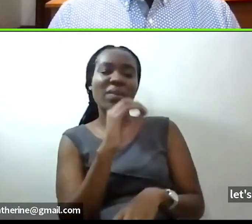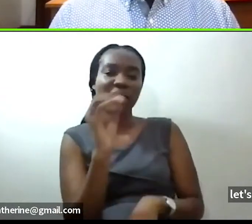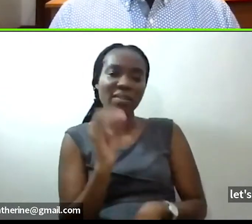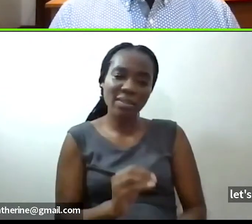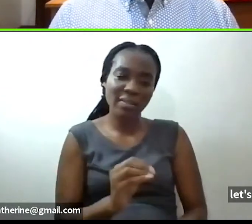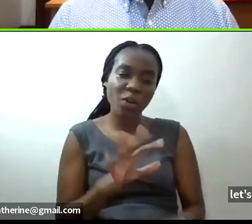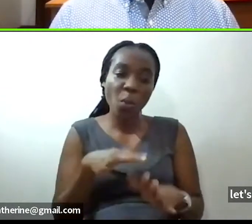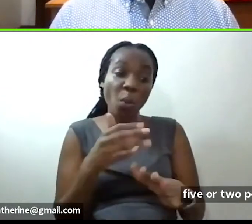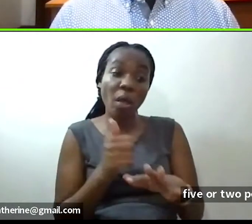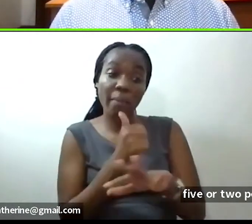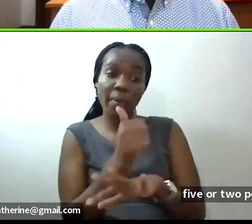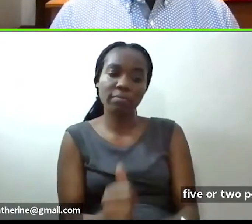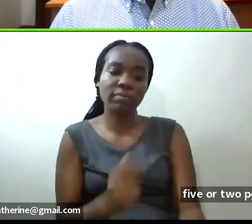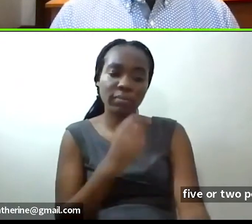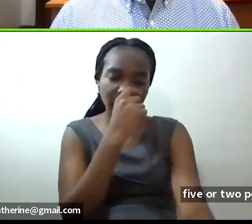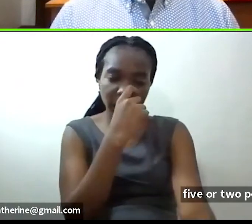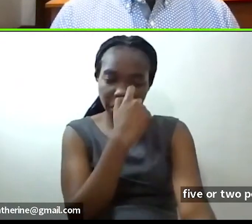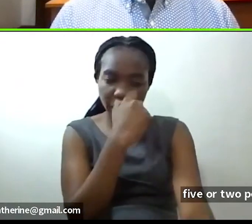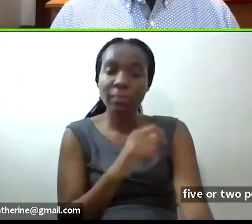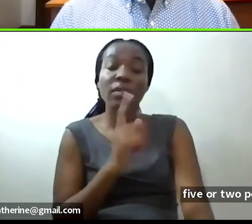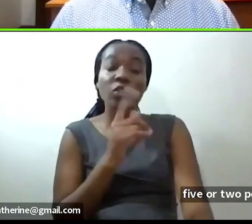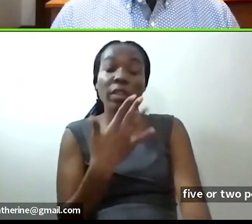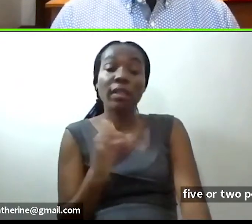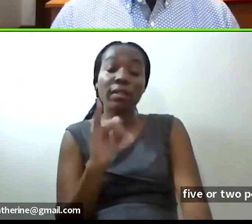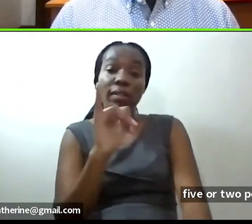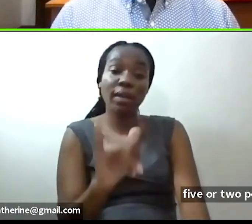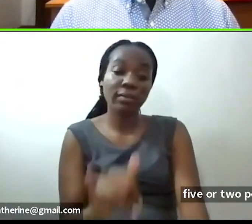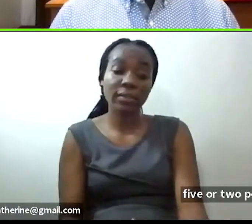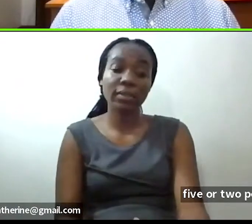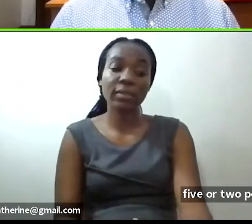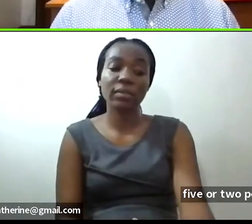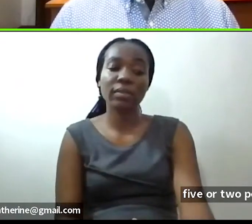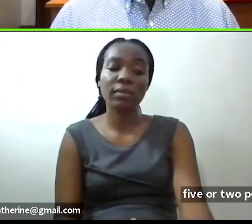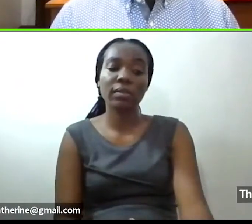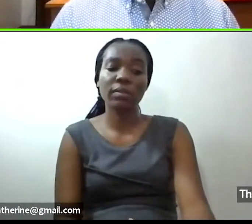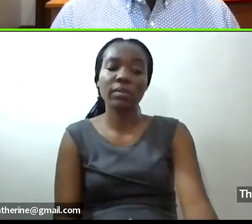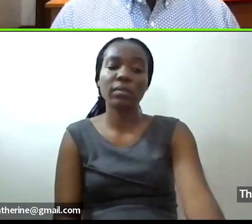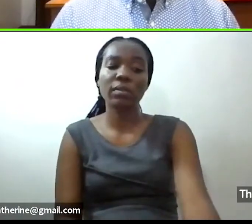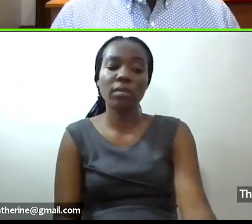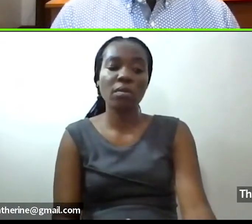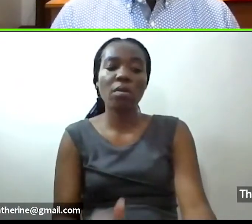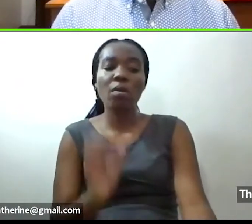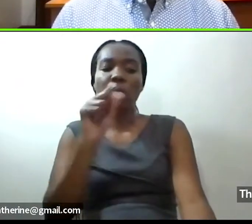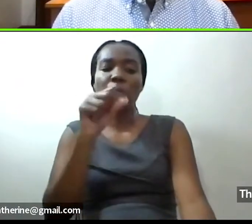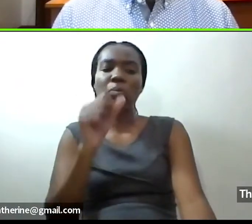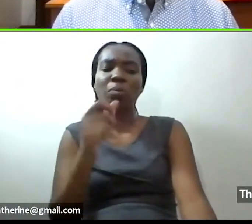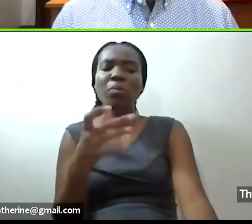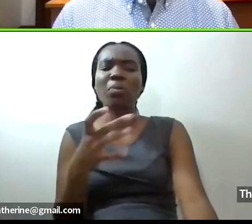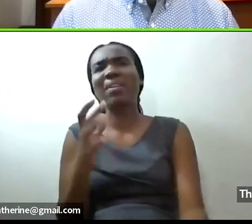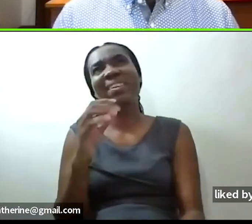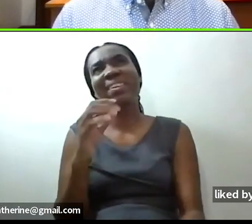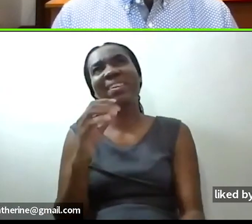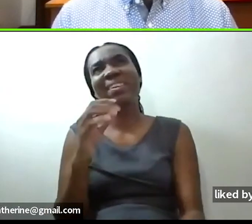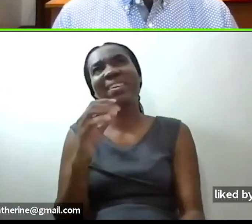This product sometimes is liked by investors where they think the rate